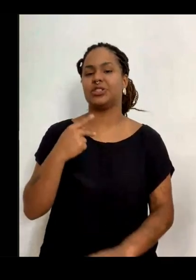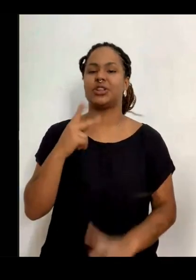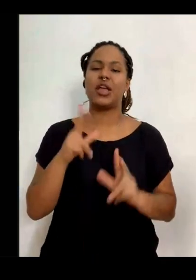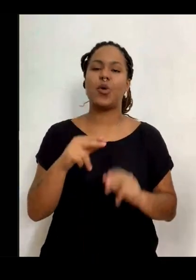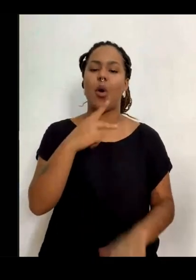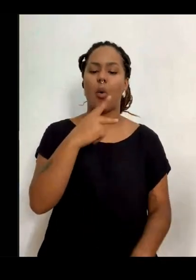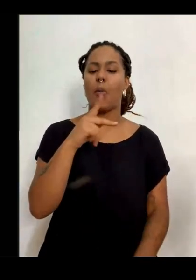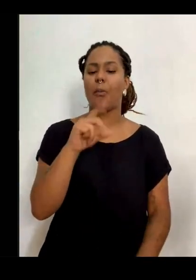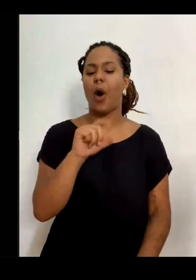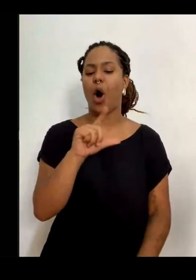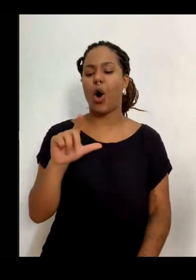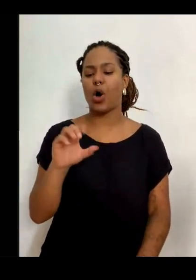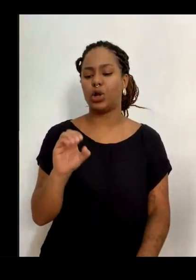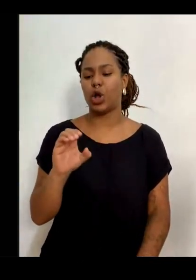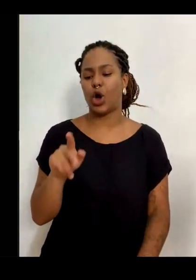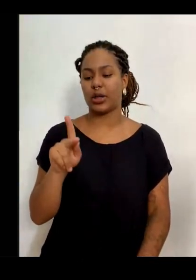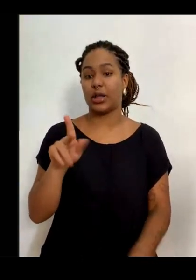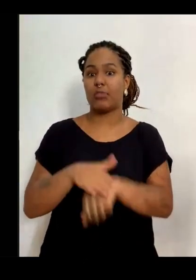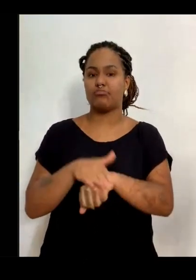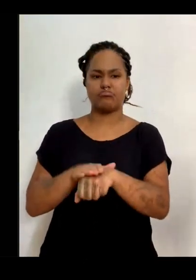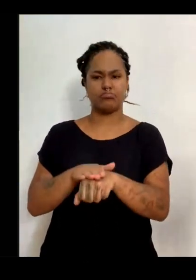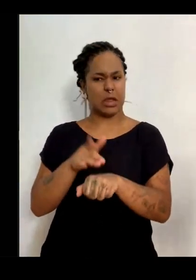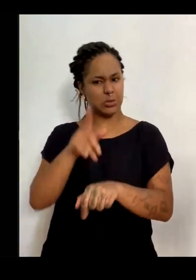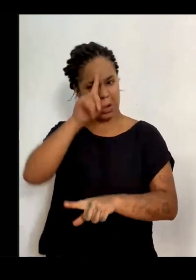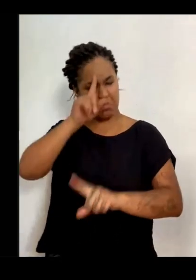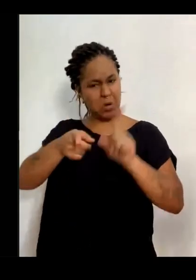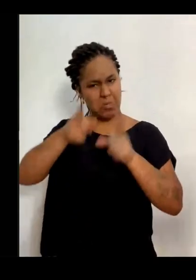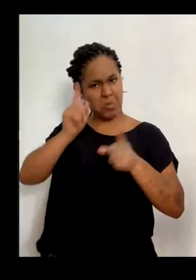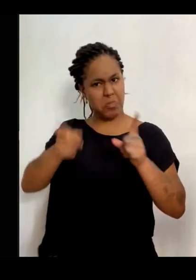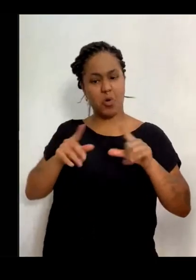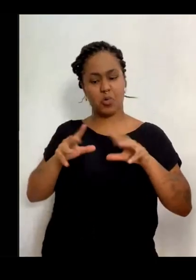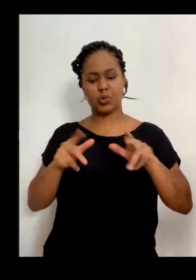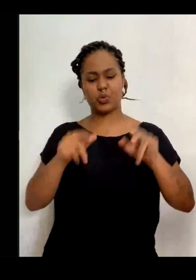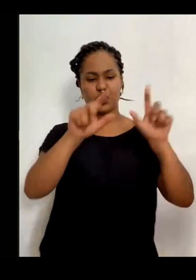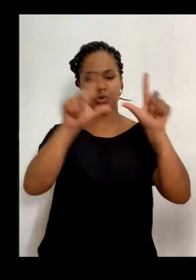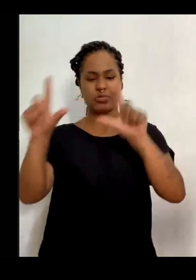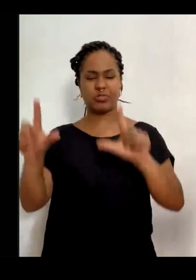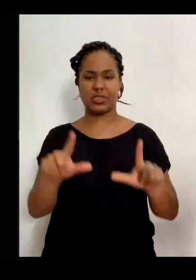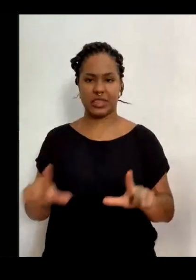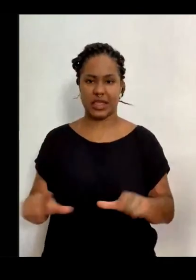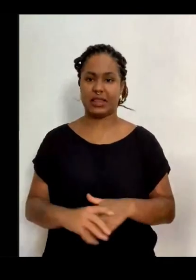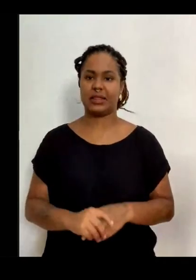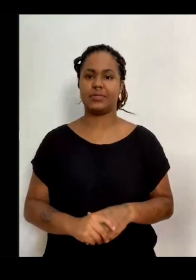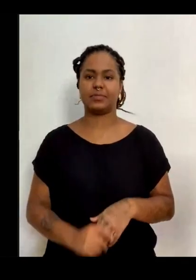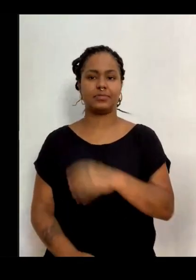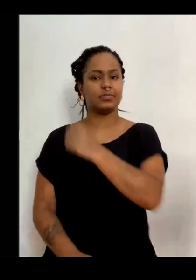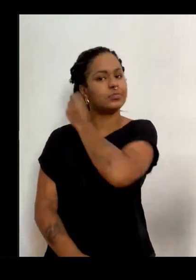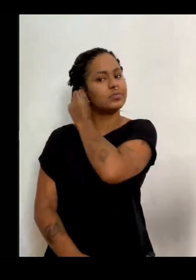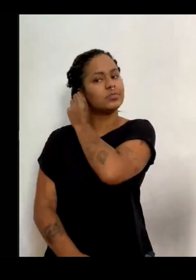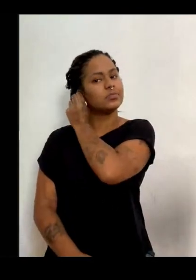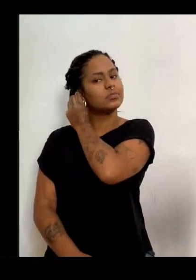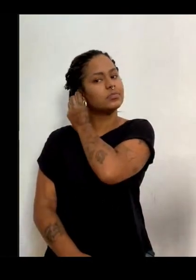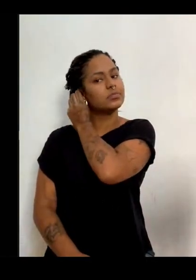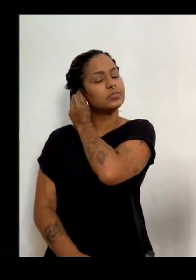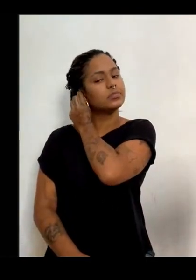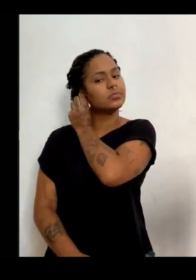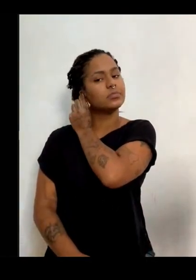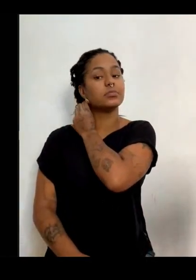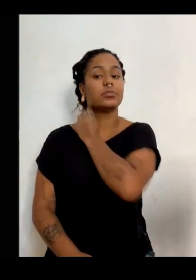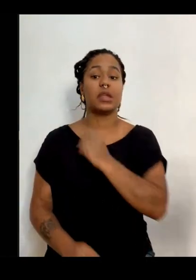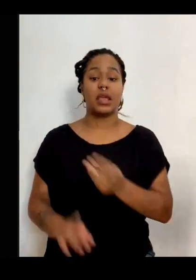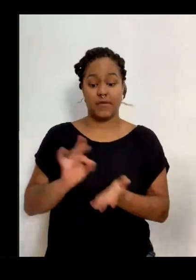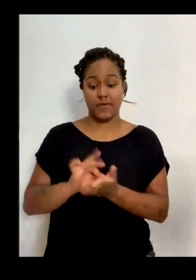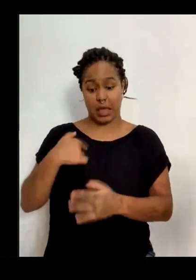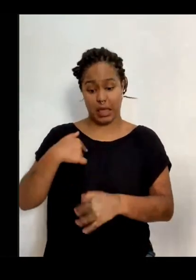instead I always was interested in a merger of color and surface which